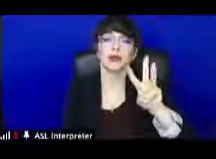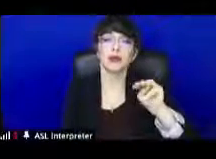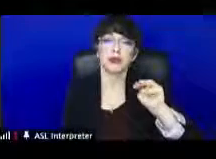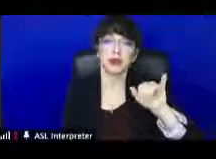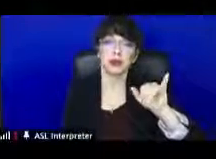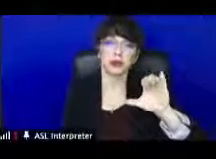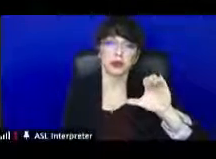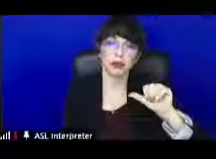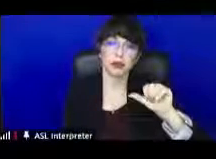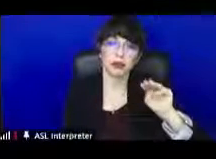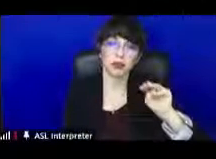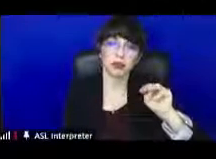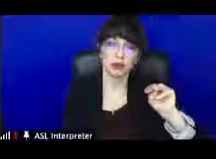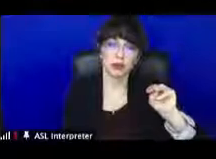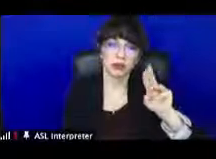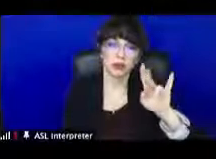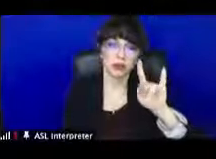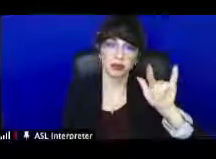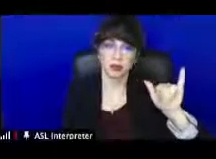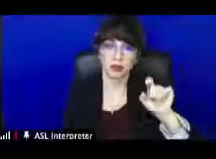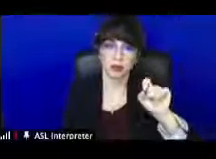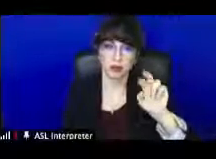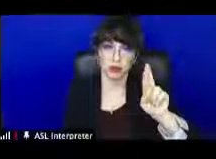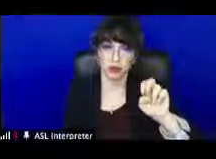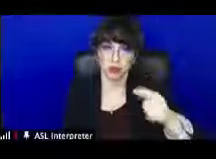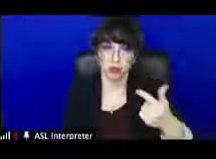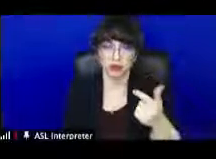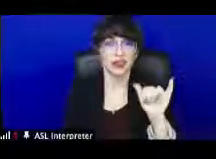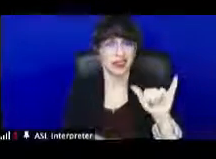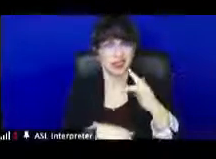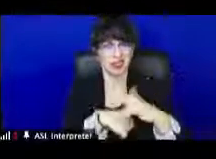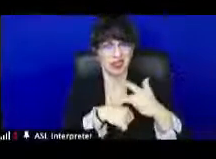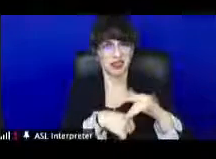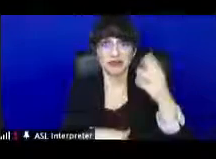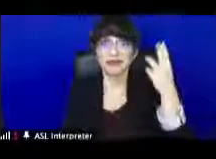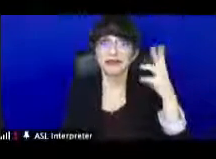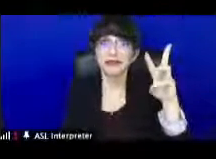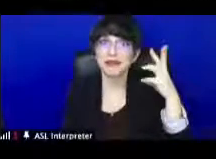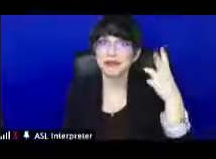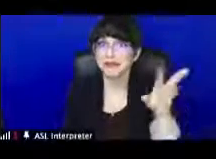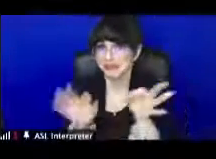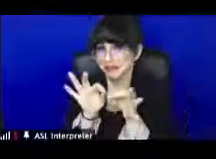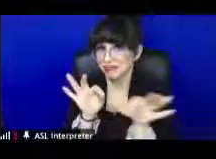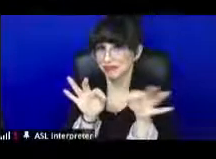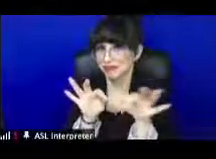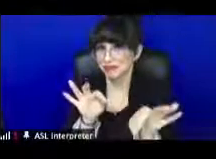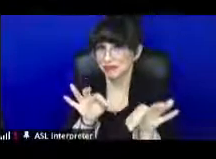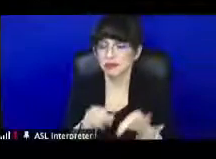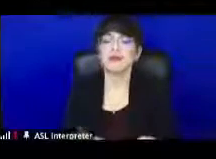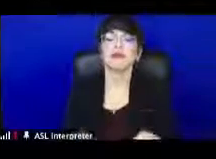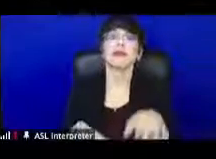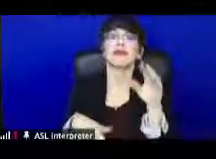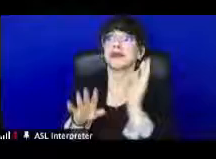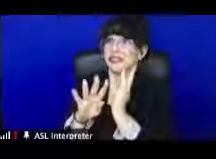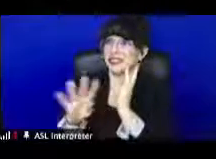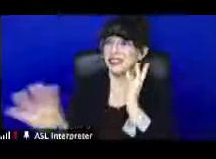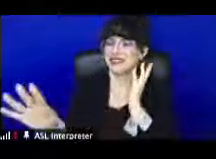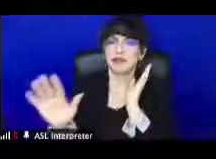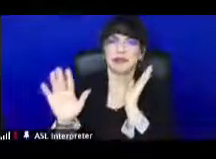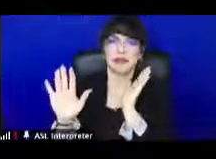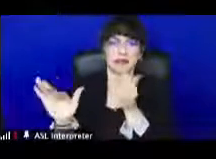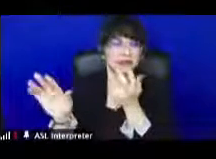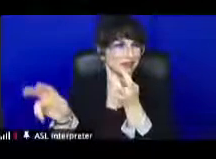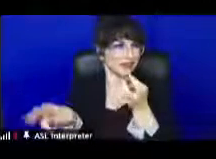drawmycacommunity.org. This website is available in 16 languages. Again, skip the line, go